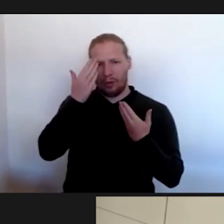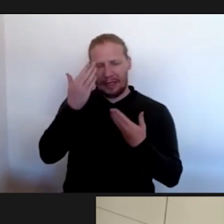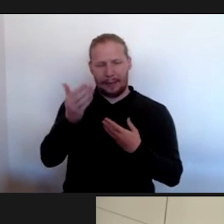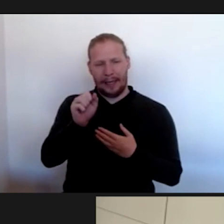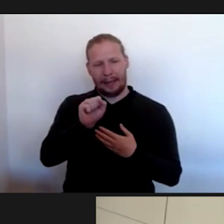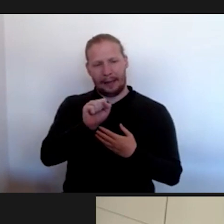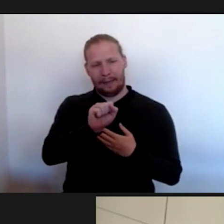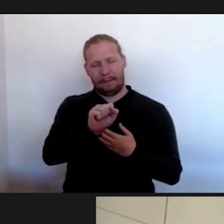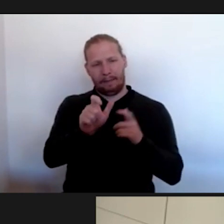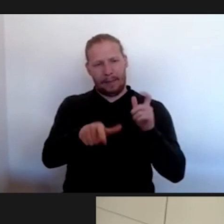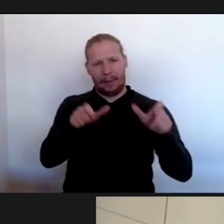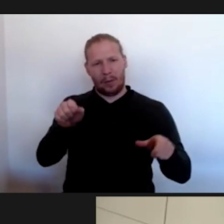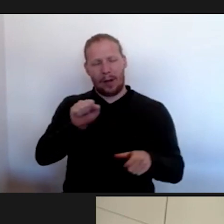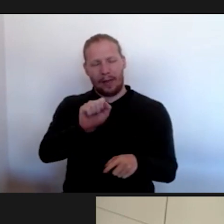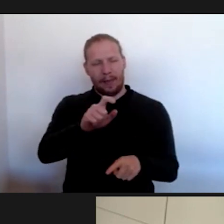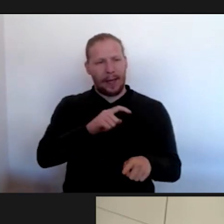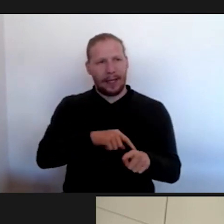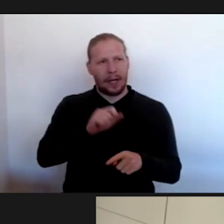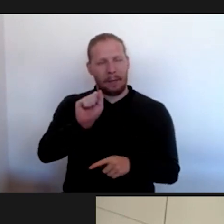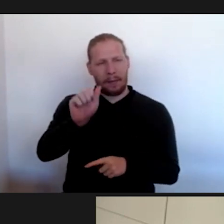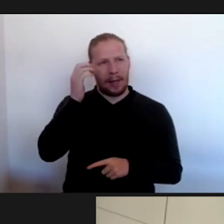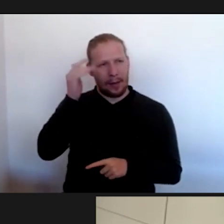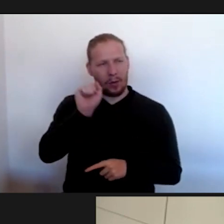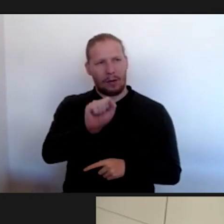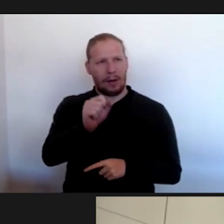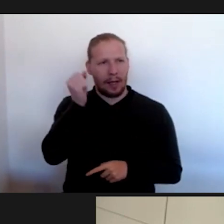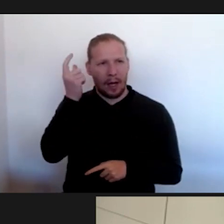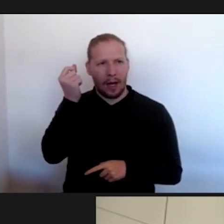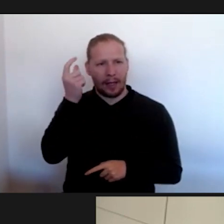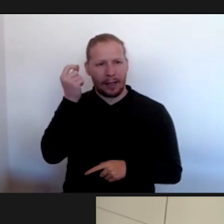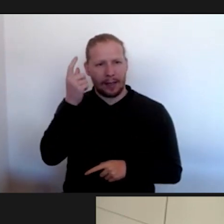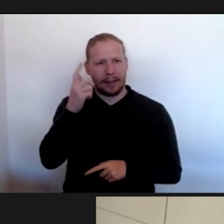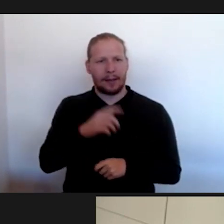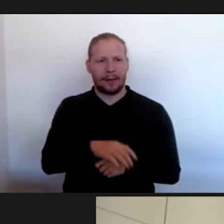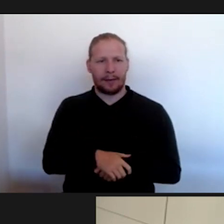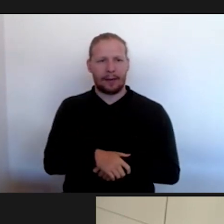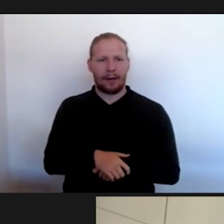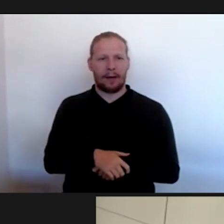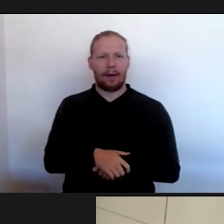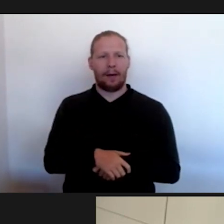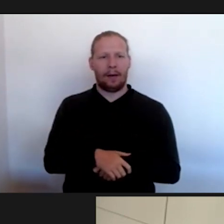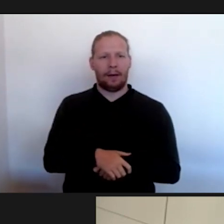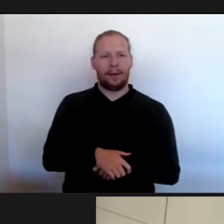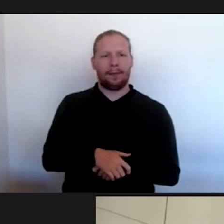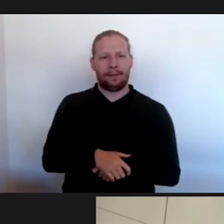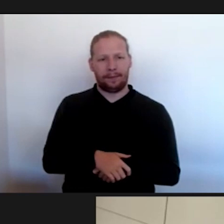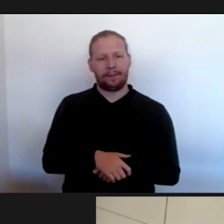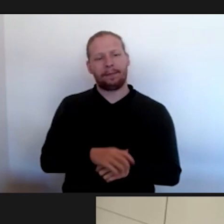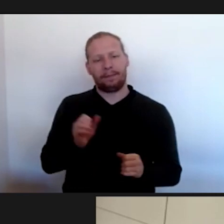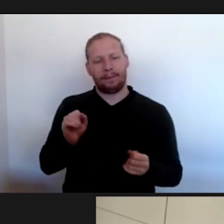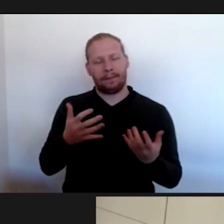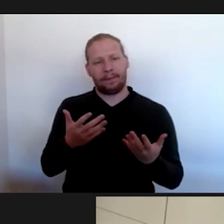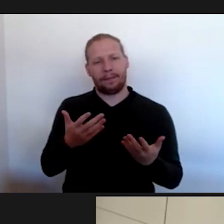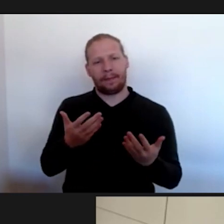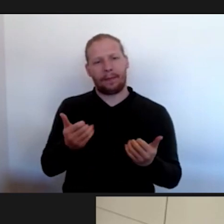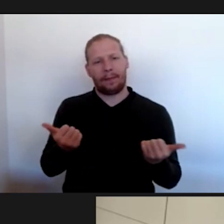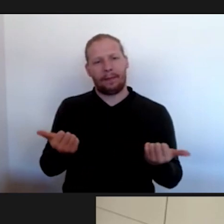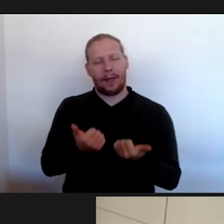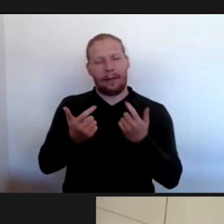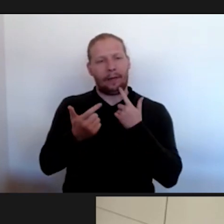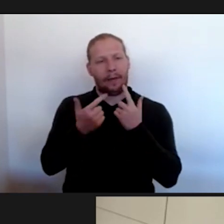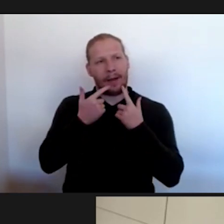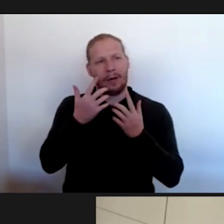time, thoughts, ideas, and again, giving them enough information for them to make an informed decision about whether they want to